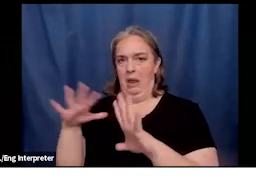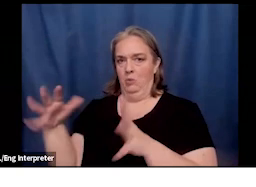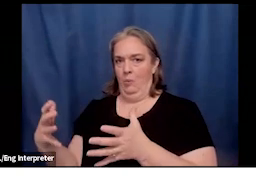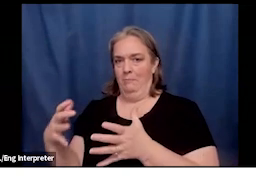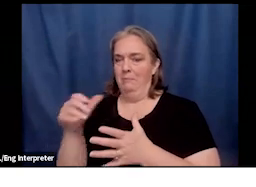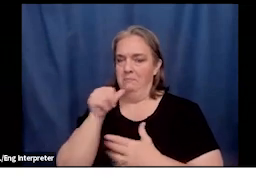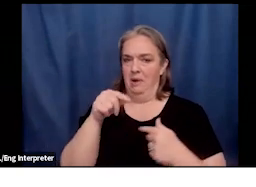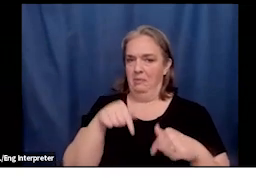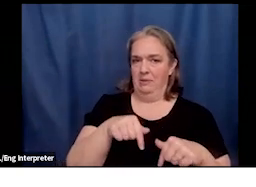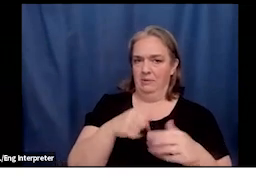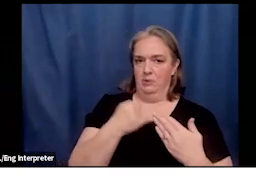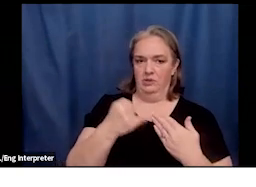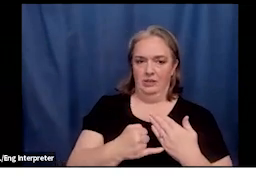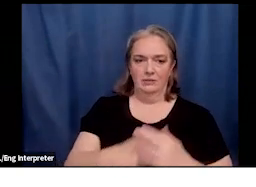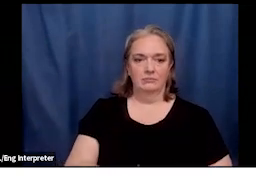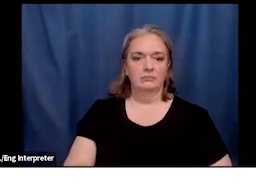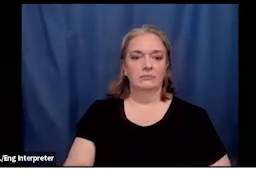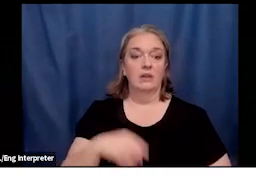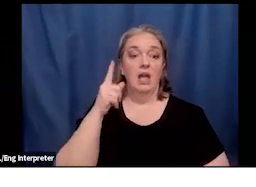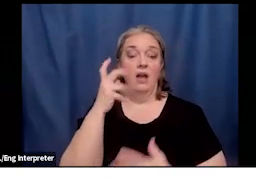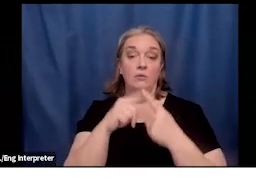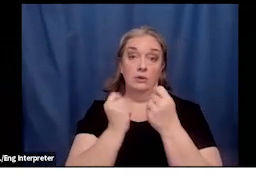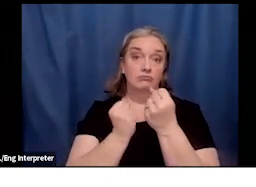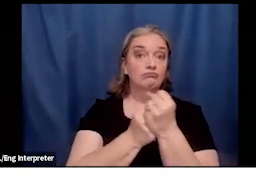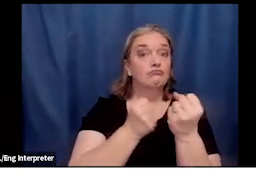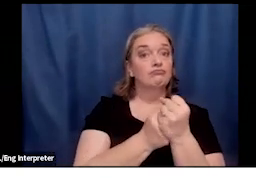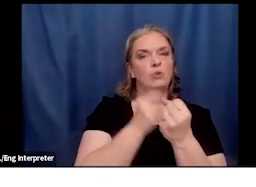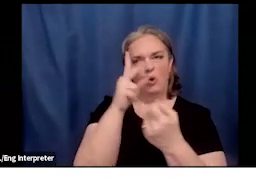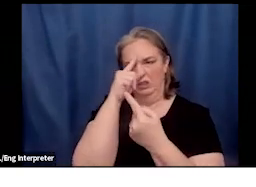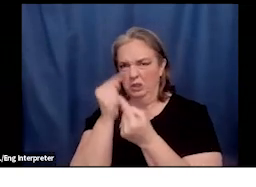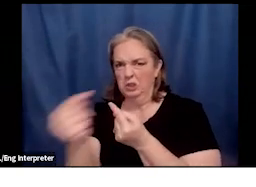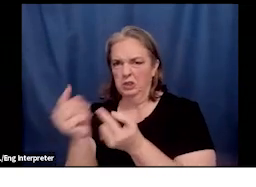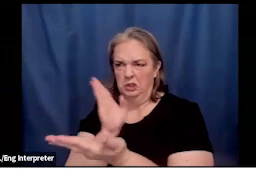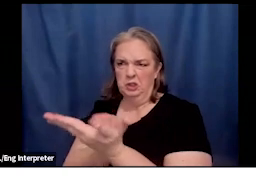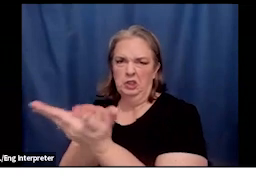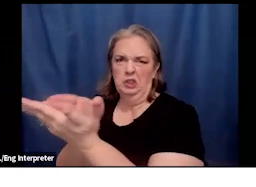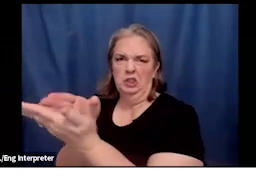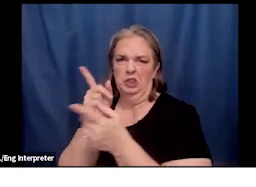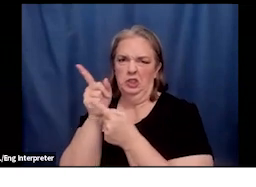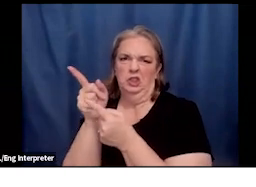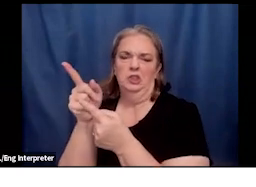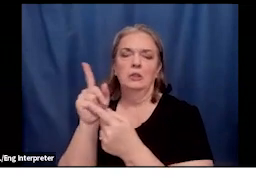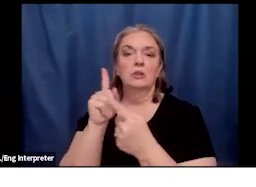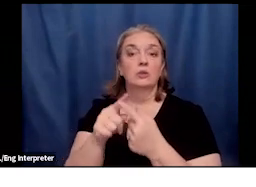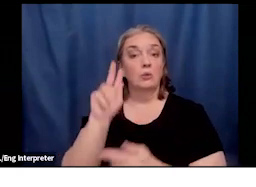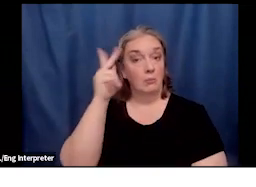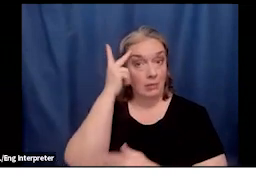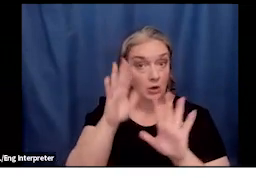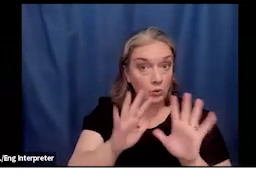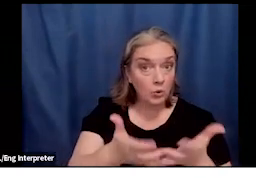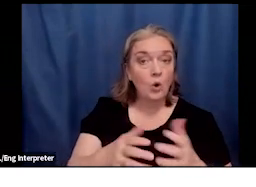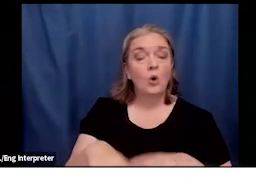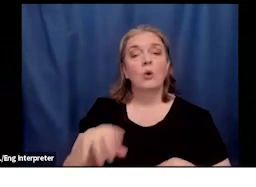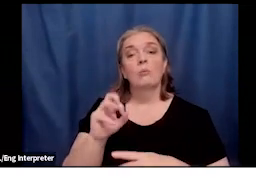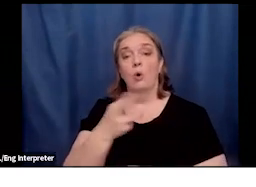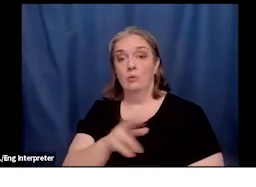Projects that are advocating for or against a religion or political group are ineligible, as well as things such as fundraising events, capital campaigns,